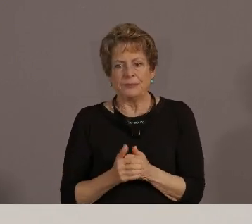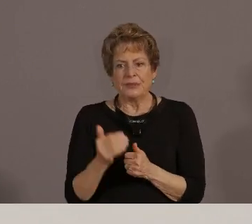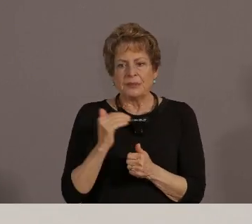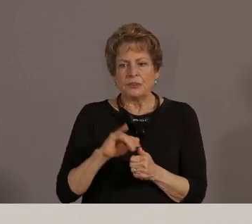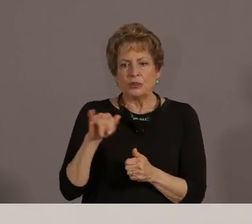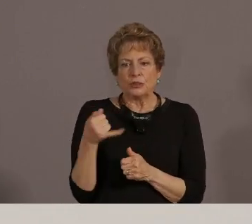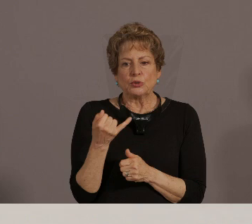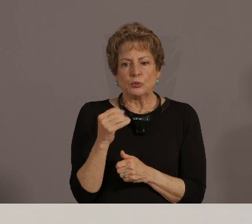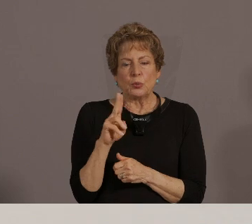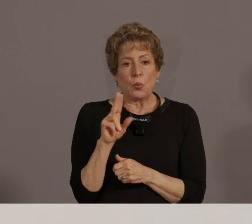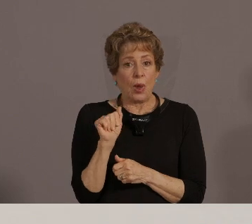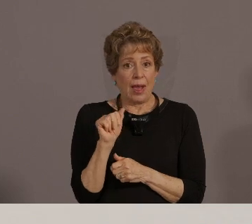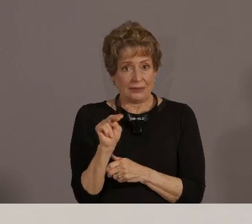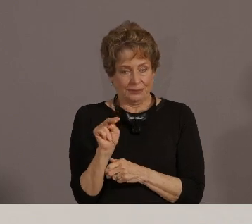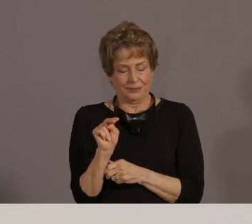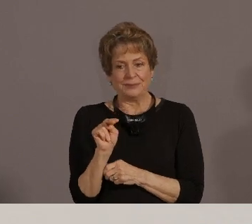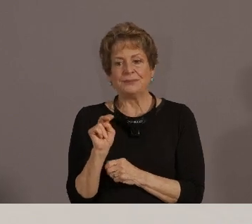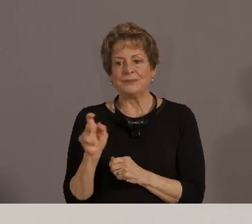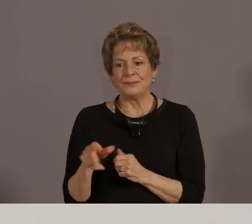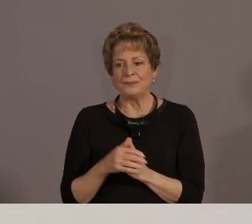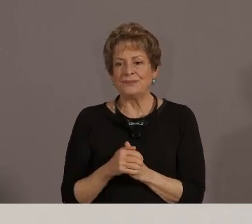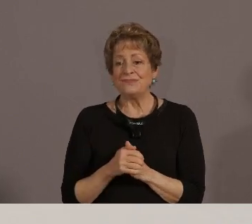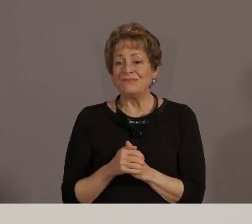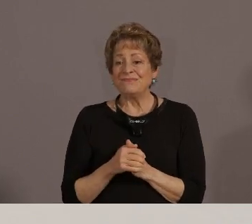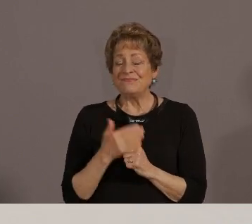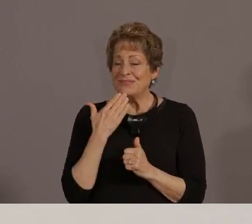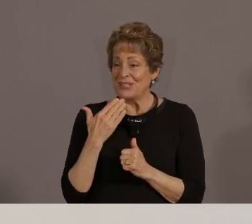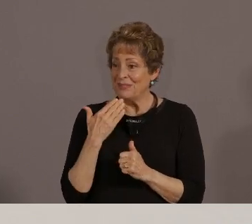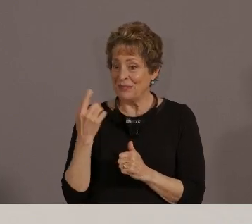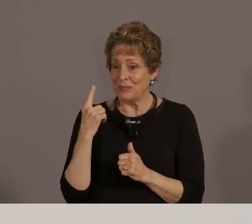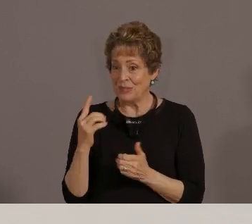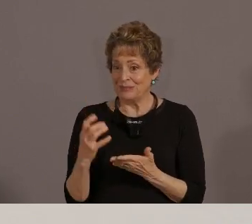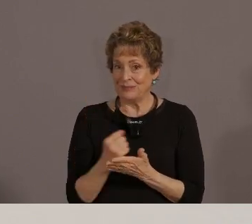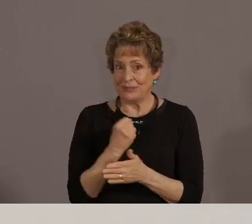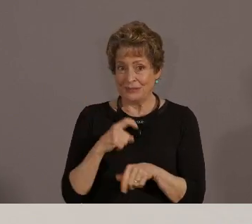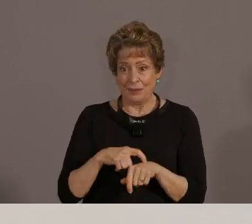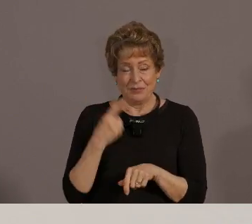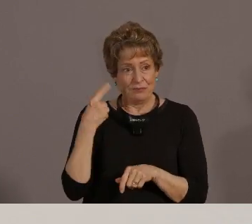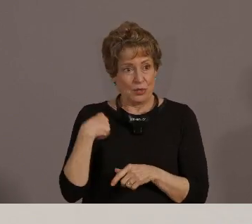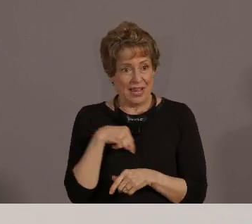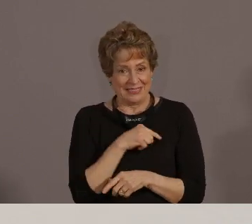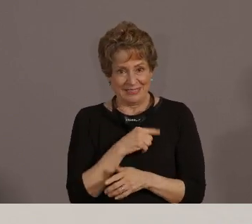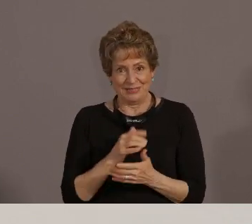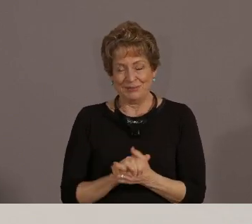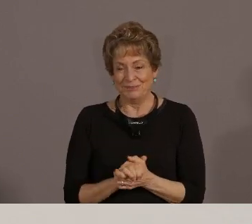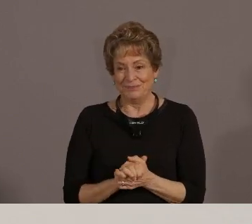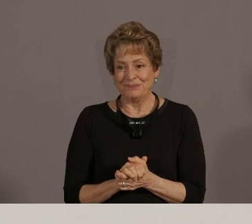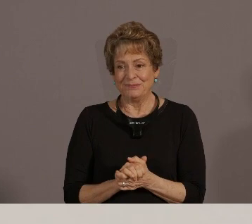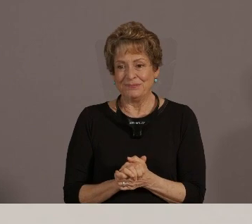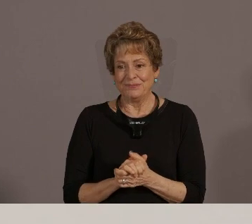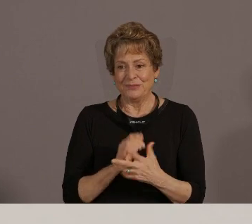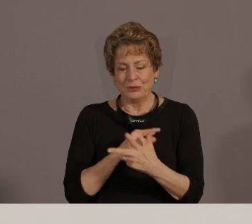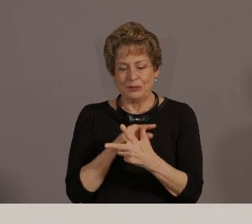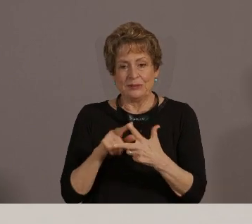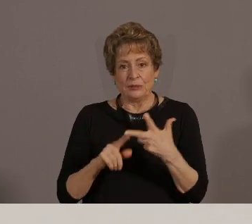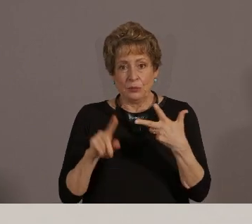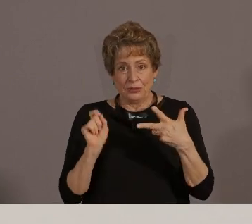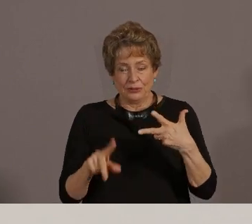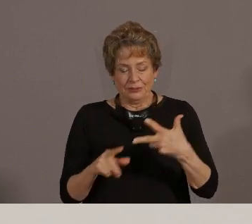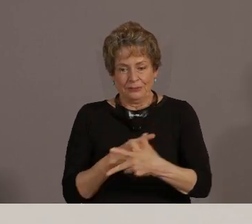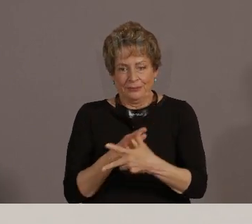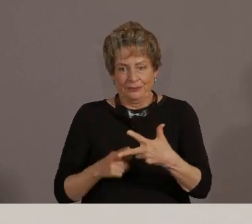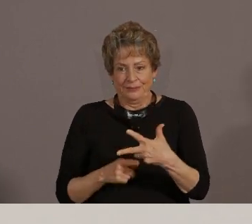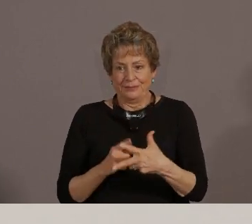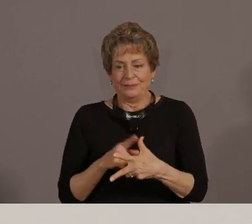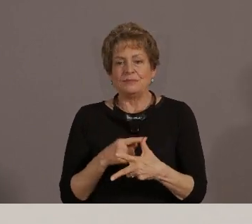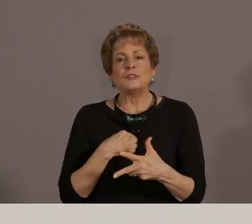Hi there, thank you for making the time. So I had maybe about 3 questions for you. The first one is something that I'm just curious, and